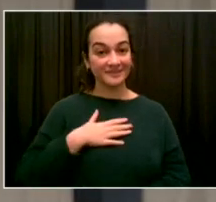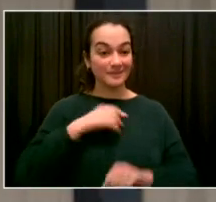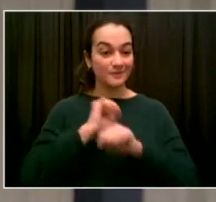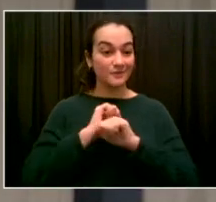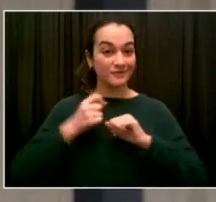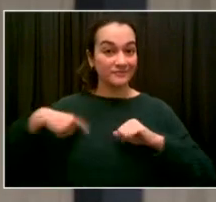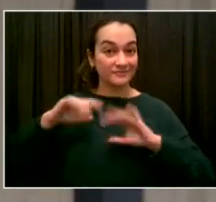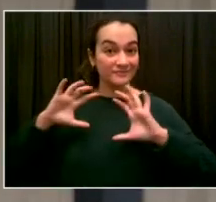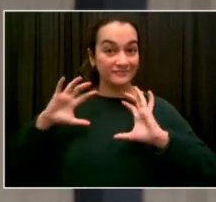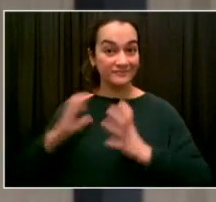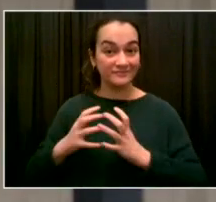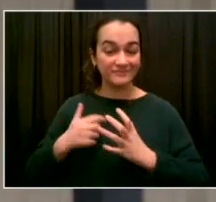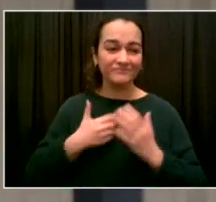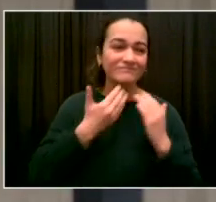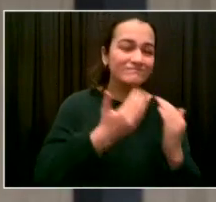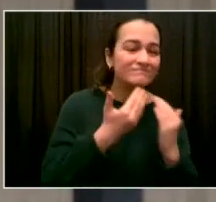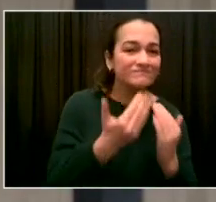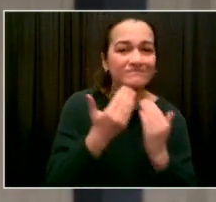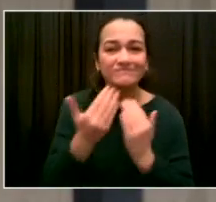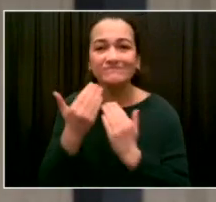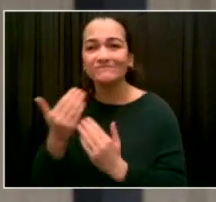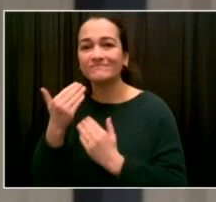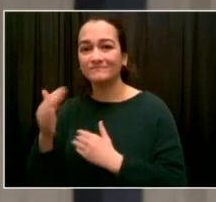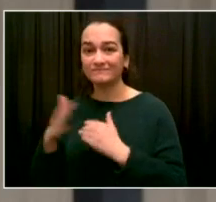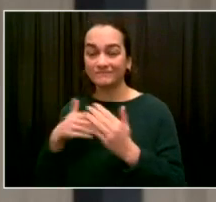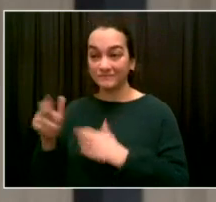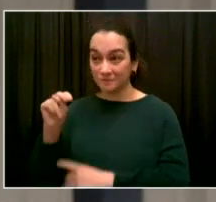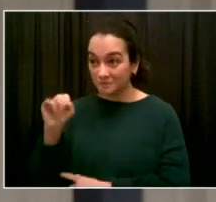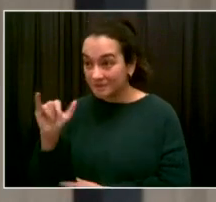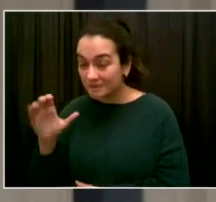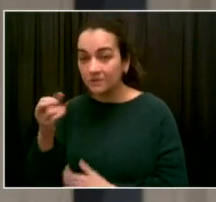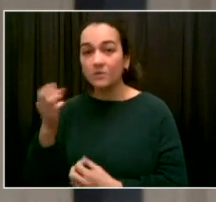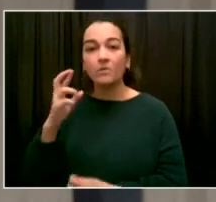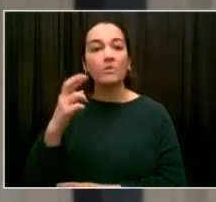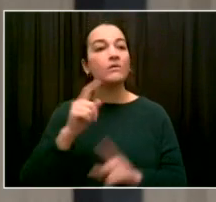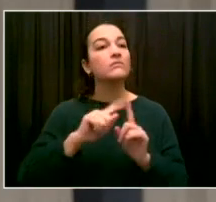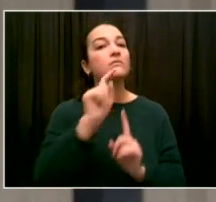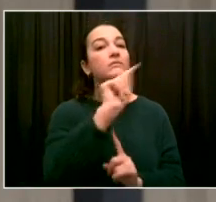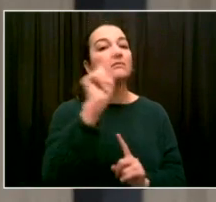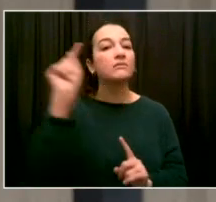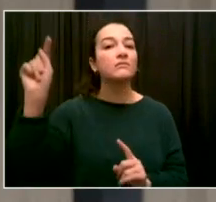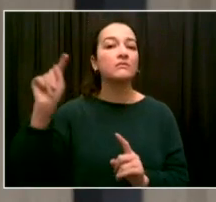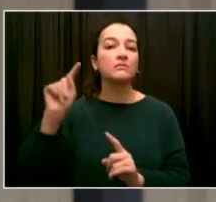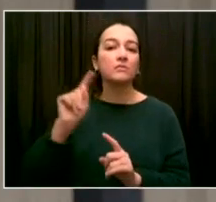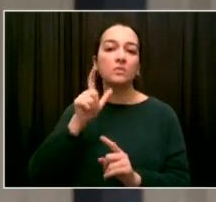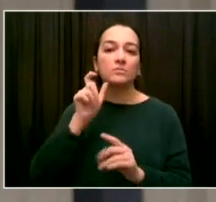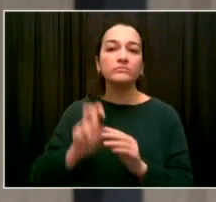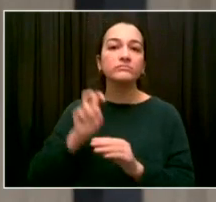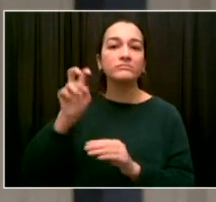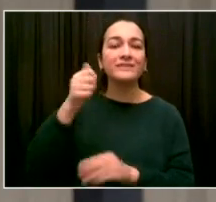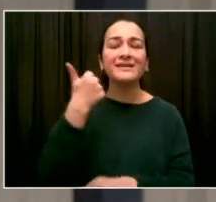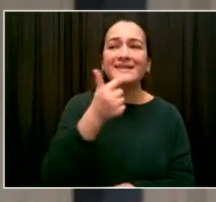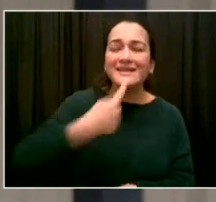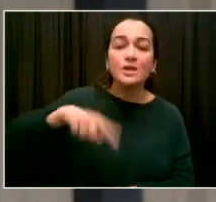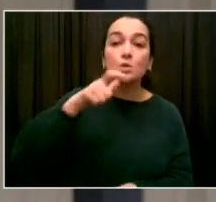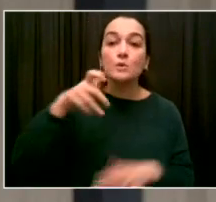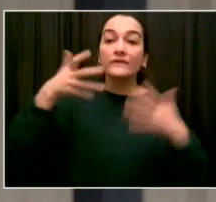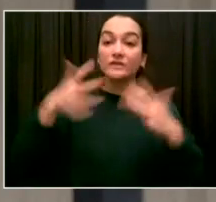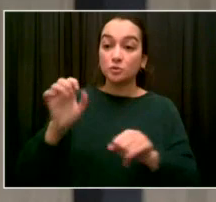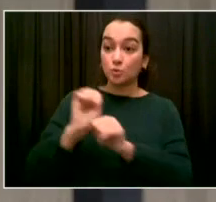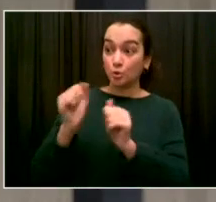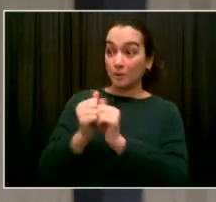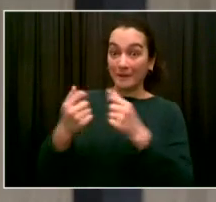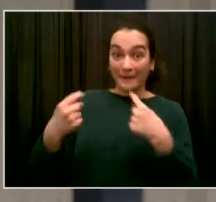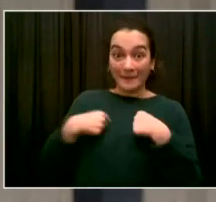a hardworking, dedicated, smart, diverse, compassionate staff. And all of the things we've been able to